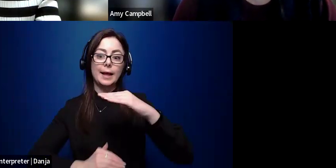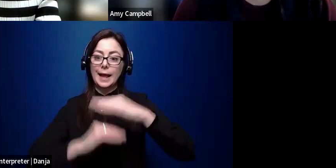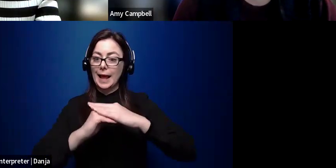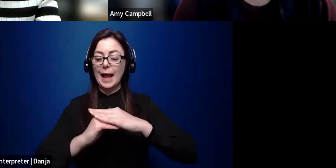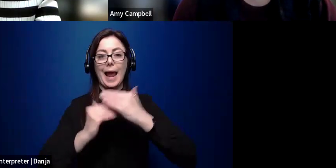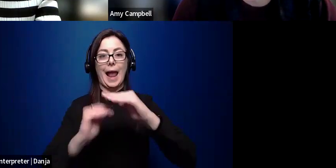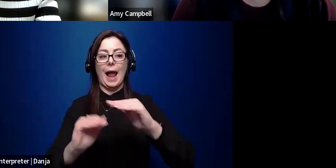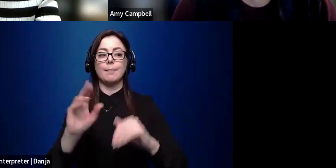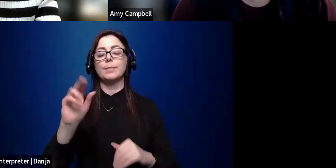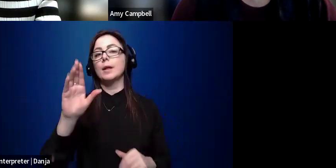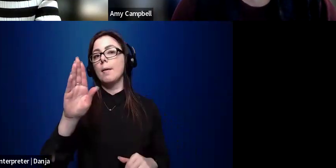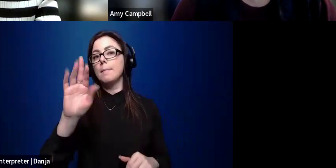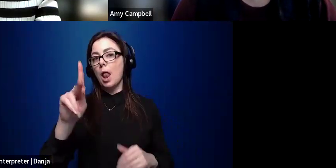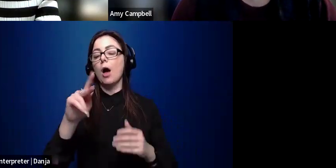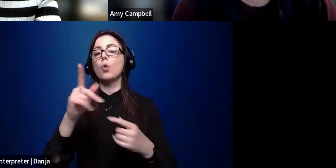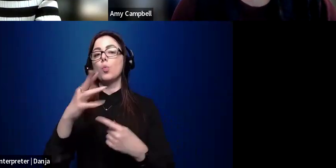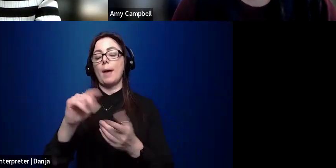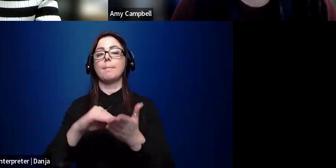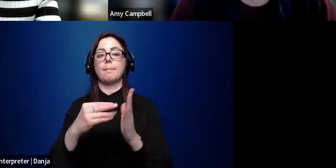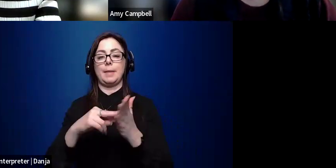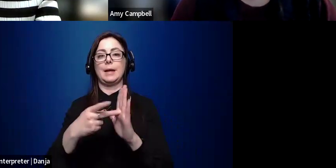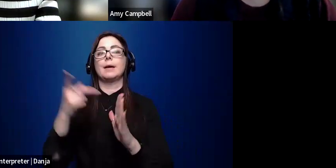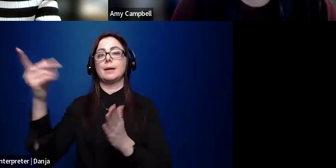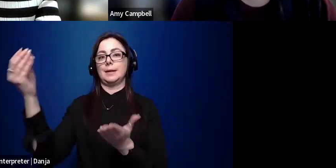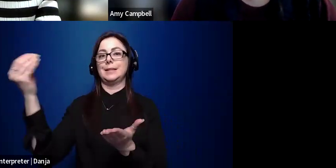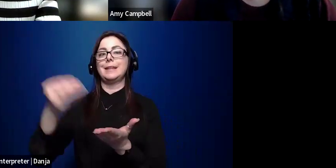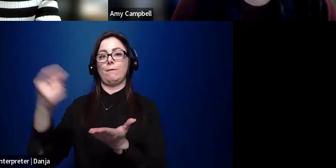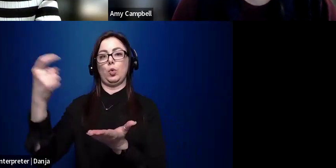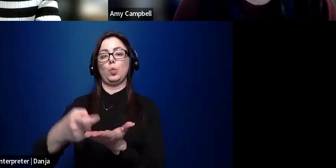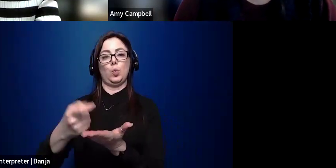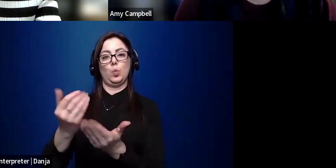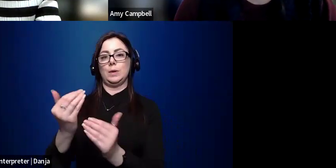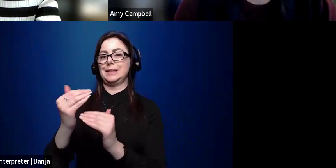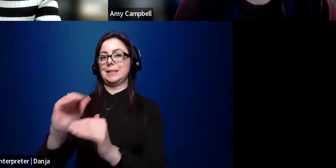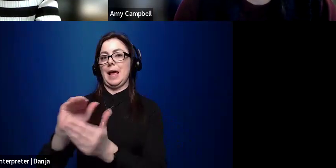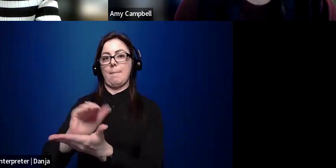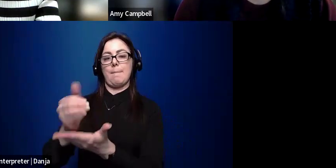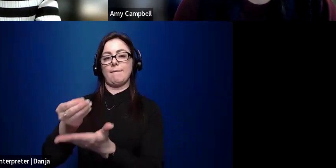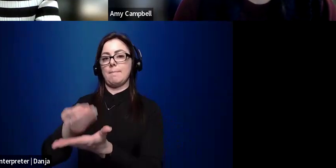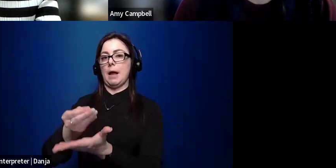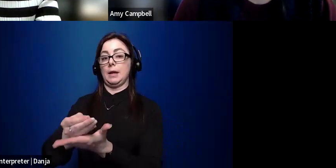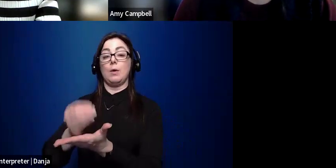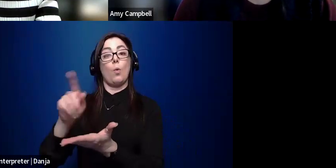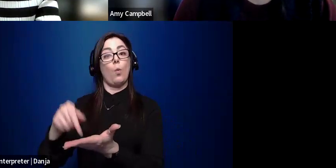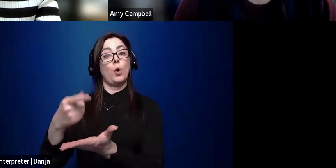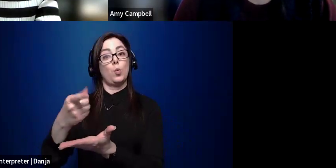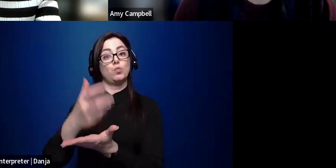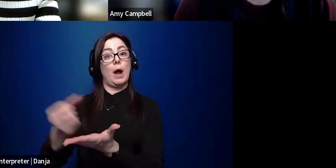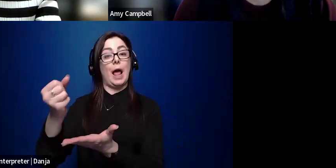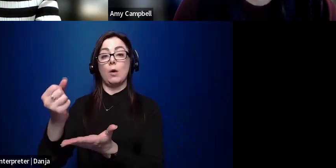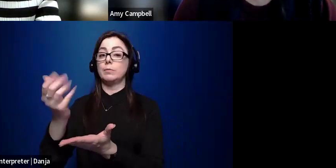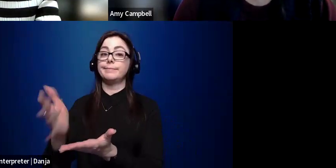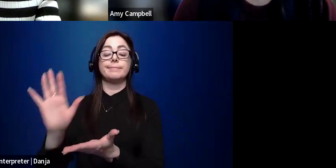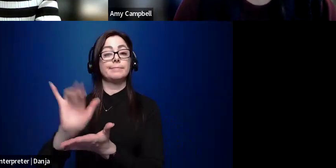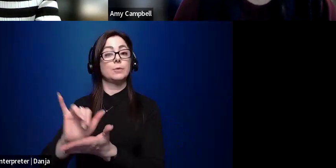mean we're going to give you a set amount of money, and when you run out, you run out. So that means that the